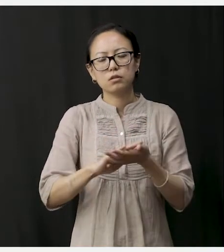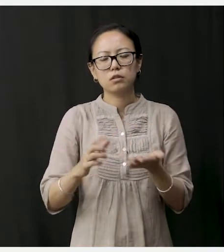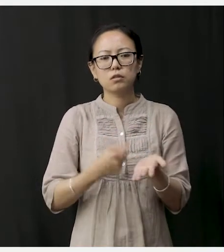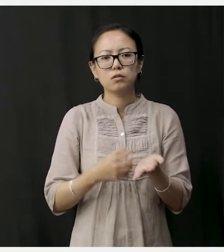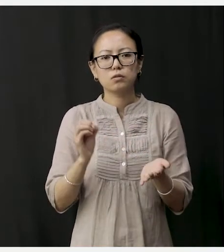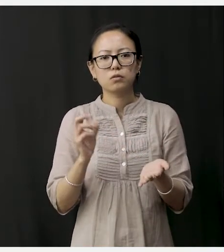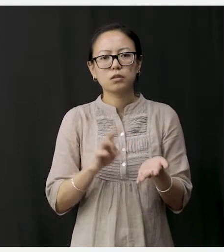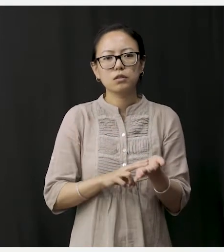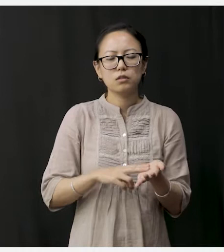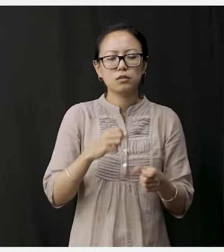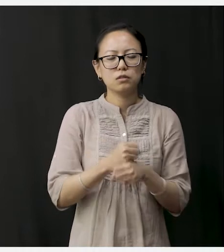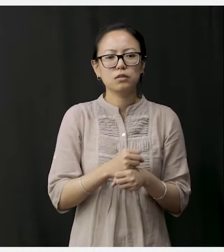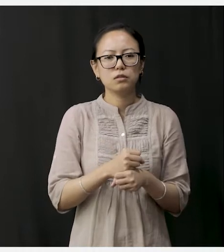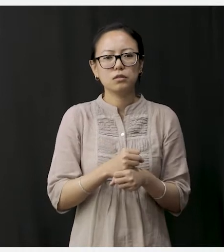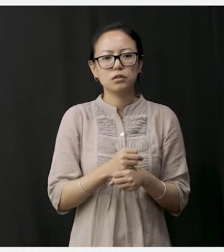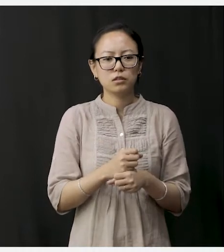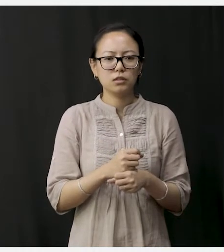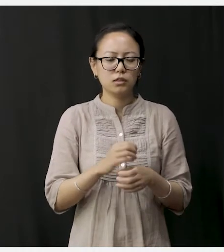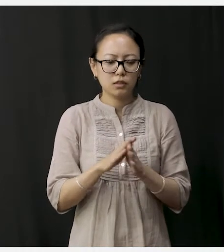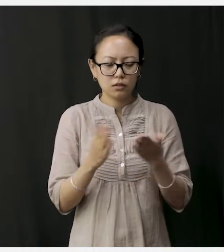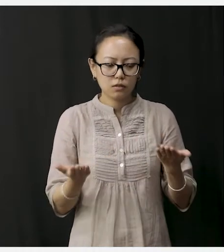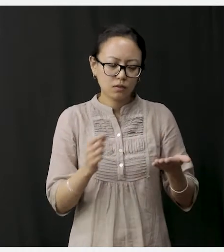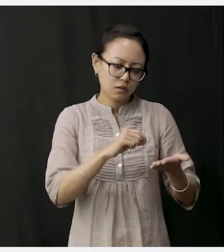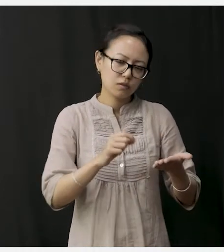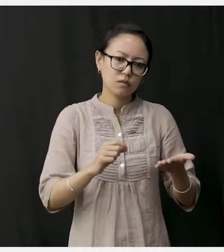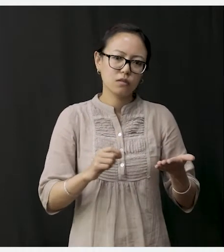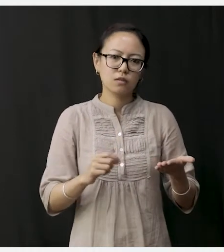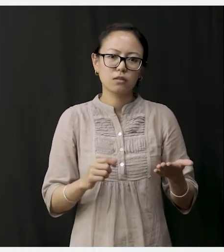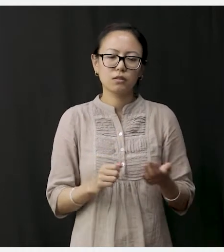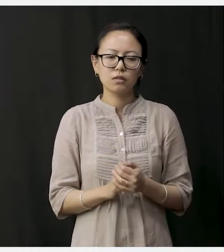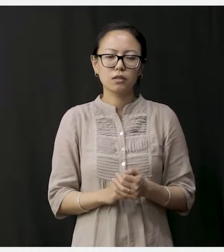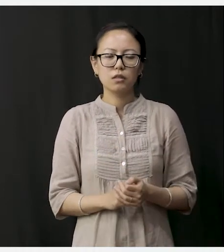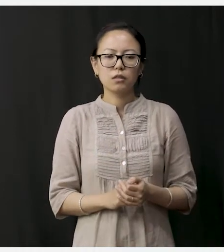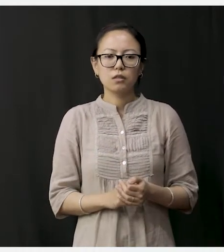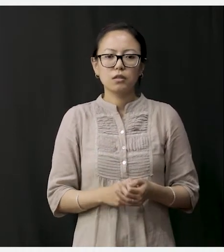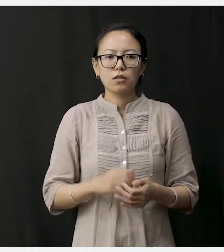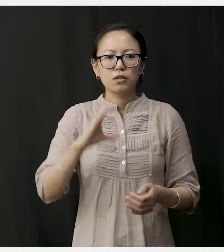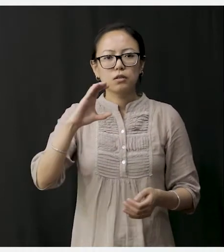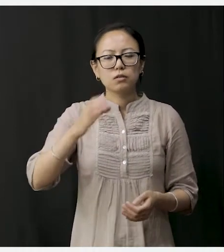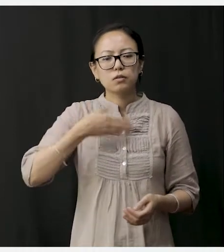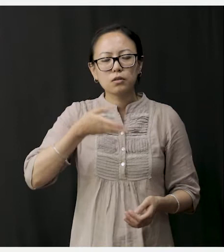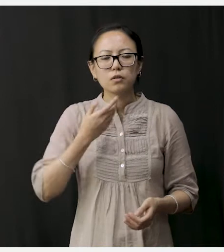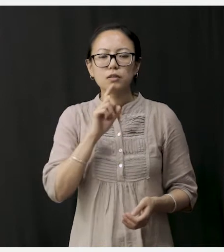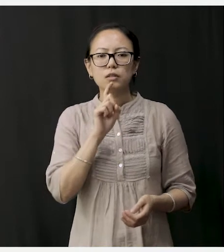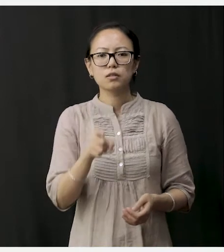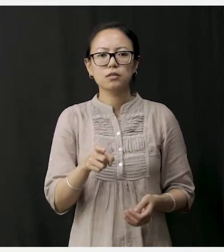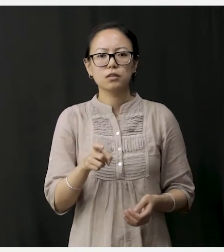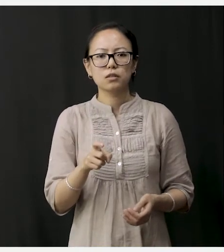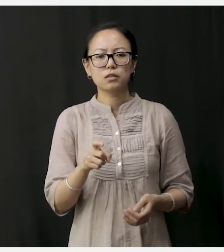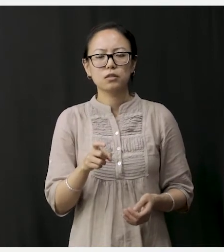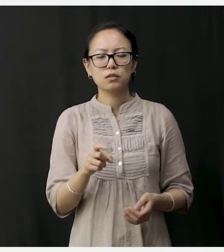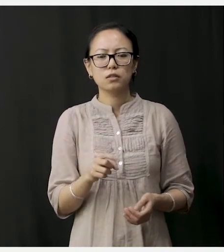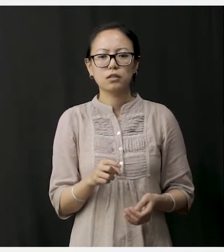ATHRONG told them that whenever they play any games, they have to be very careful. They have to be